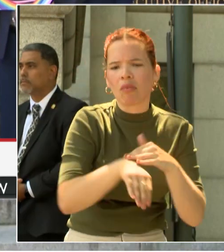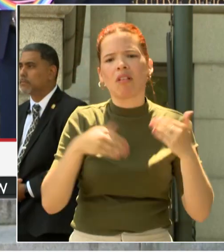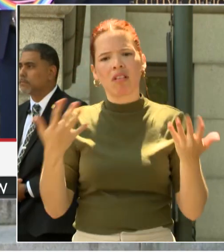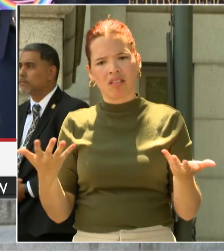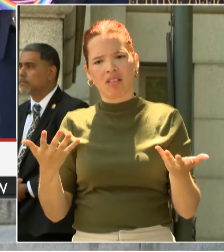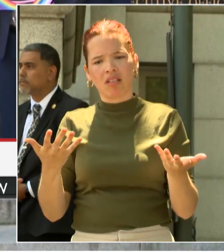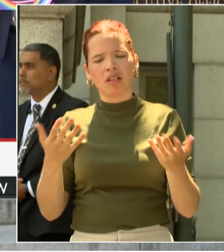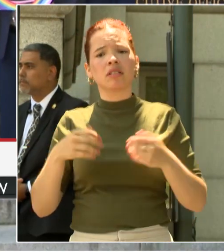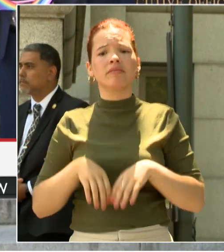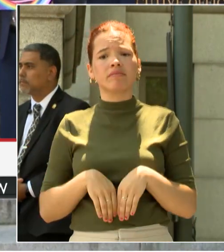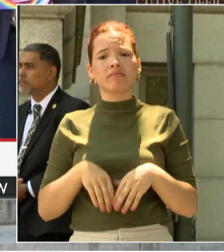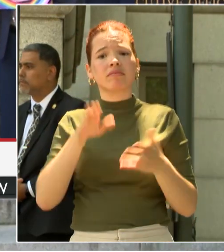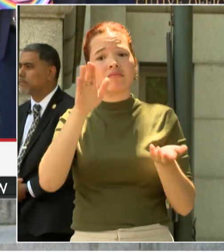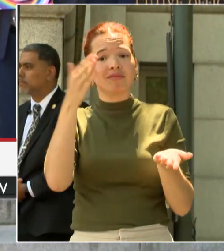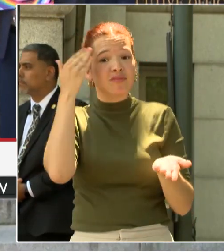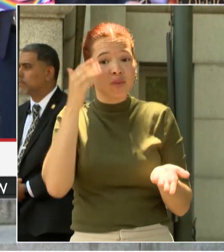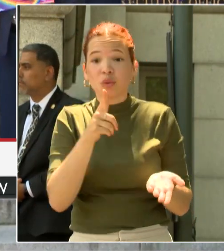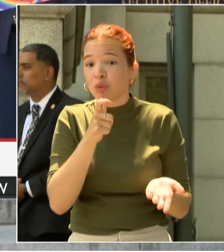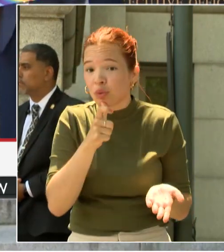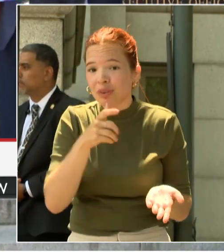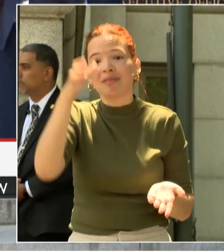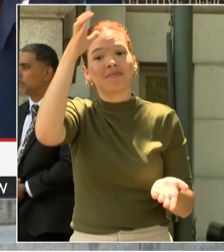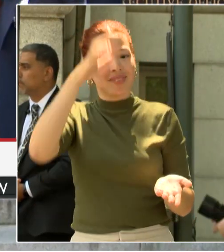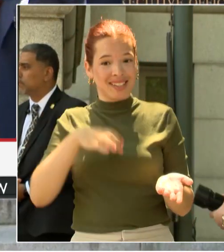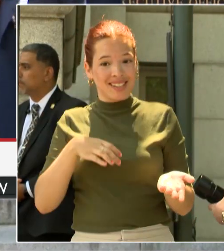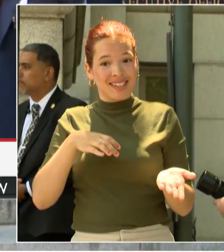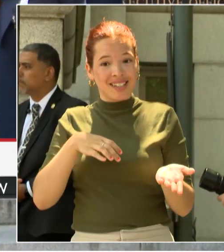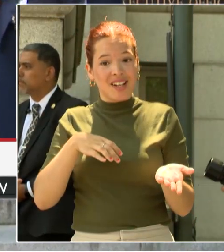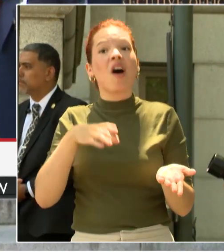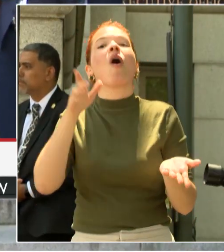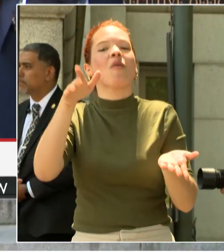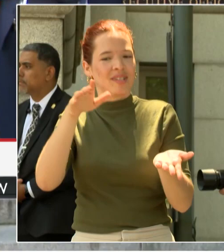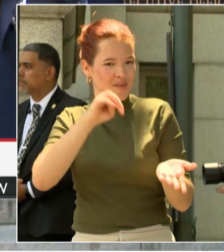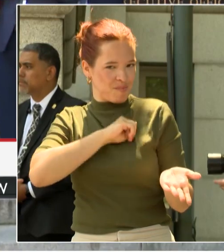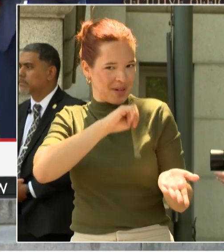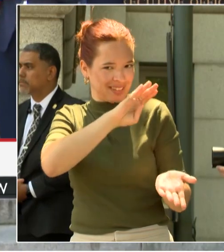about Madam Mayor Bowser.